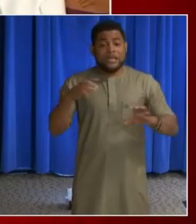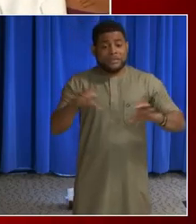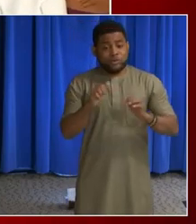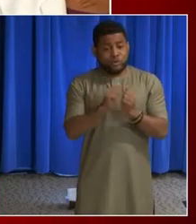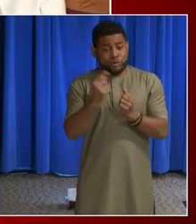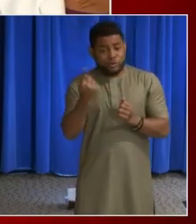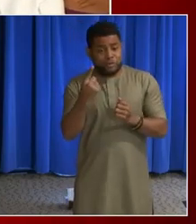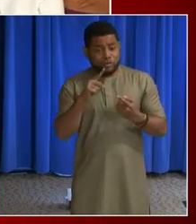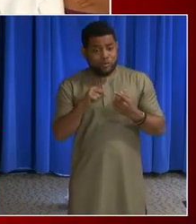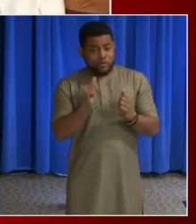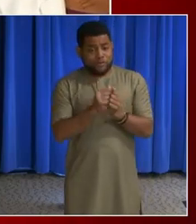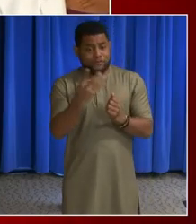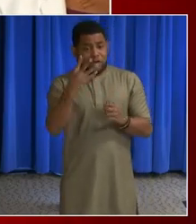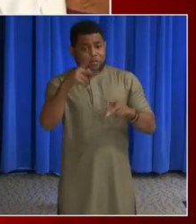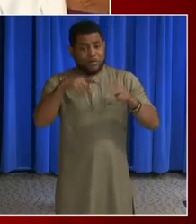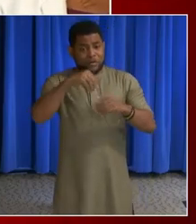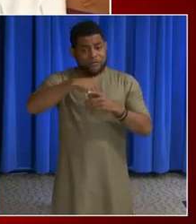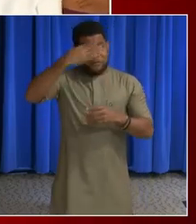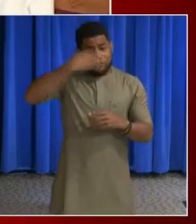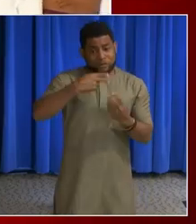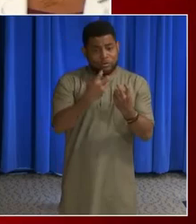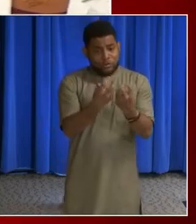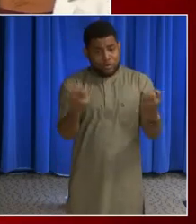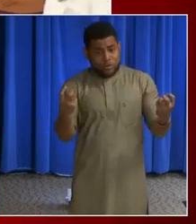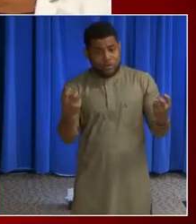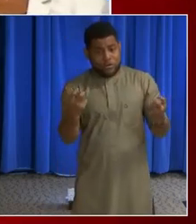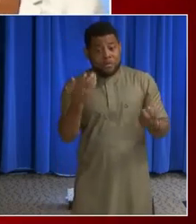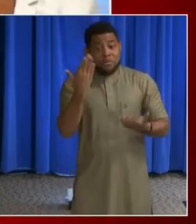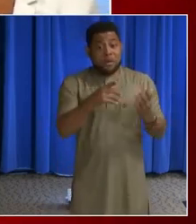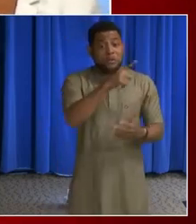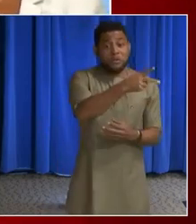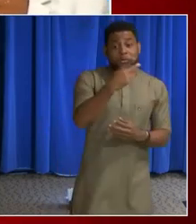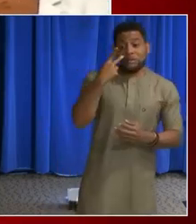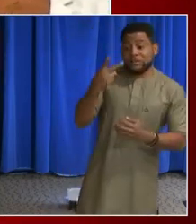on this front row. You might perceive it as a threat.